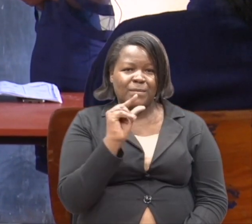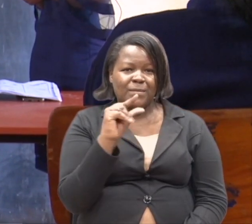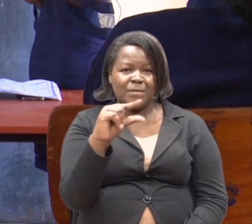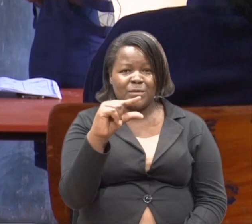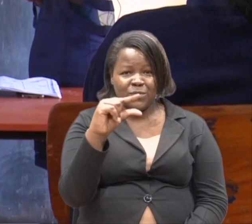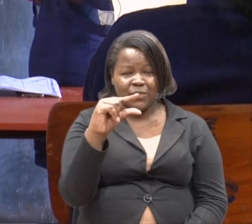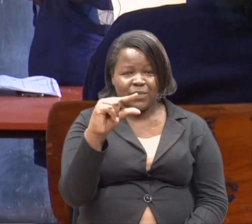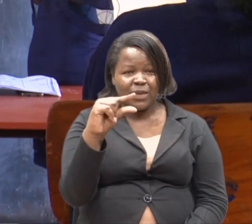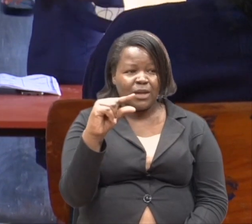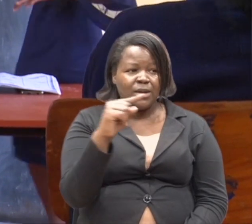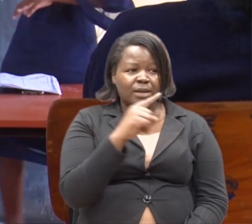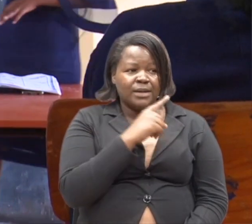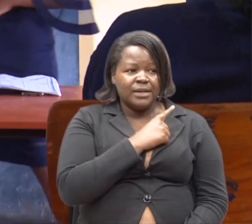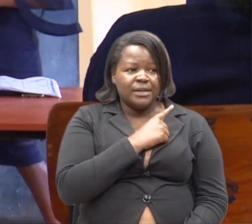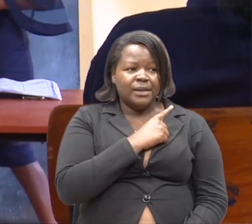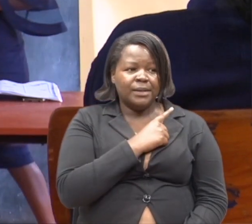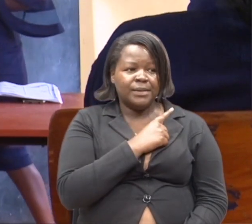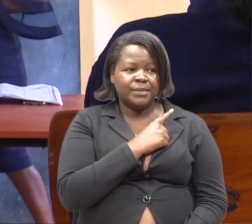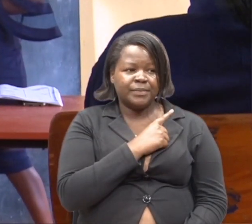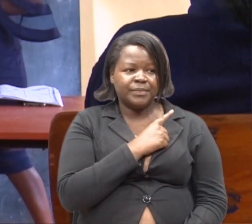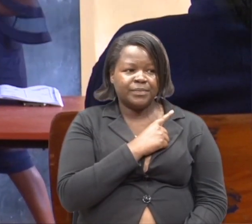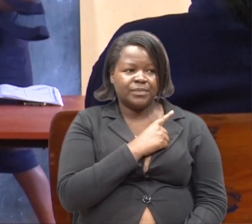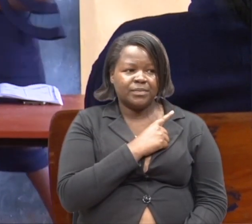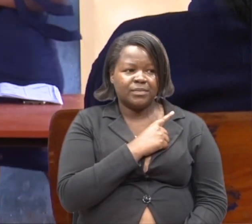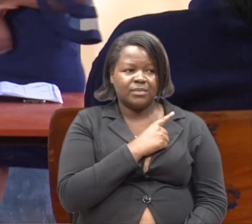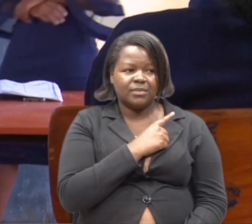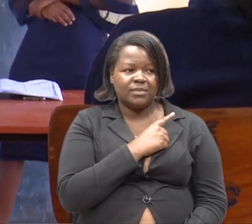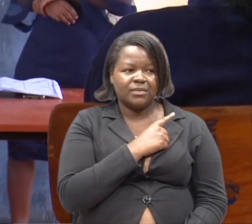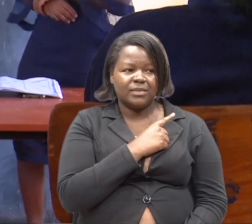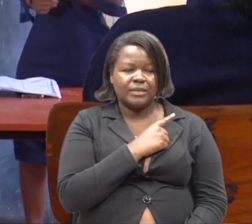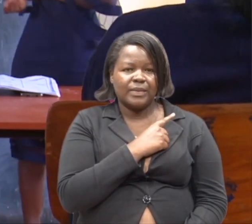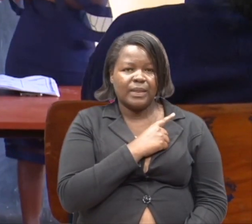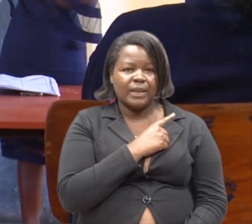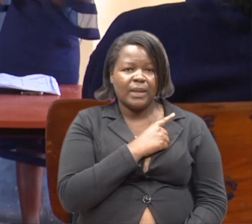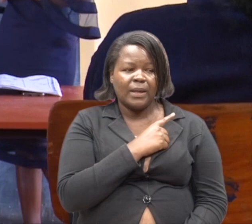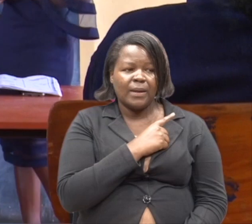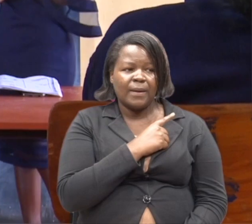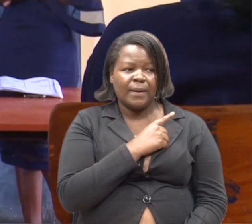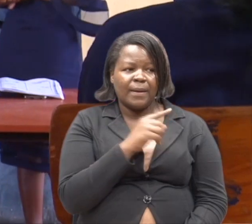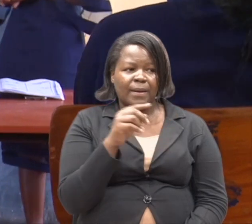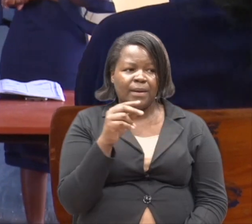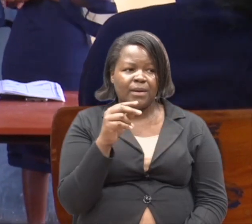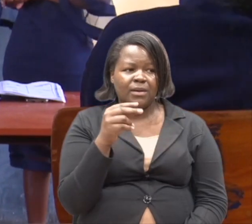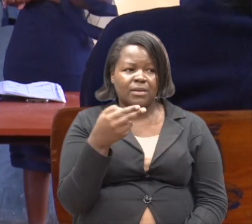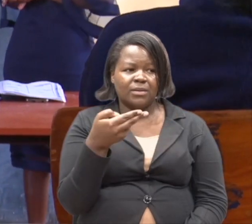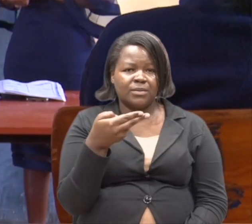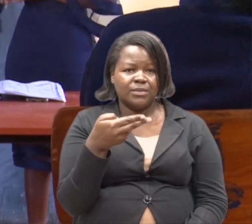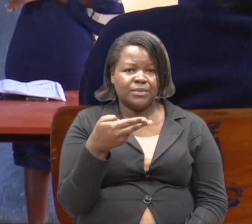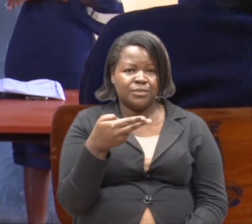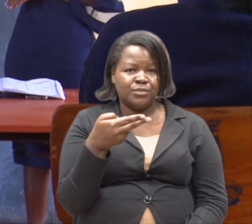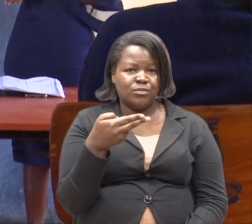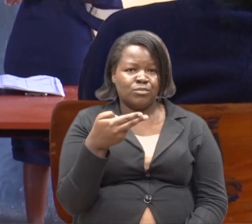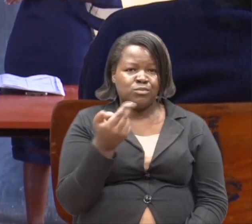G. G. G. Bishes. Uh-huh. So, it must be small. Yeah. G. Uh-huh. H.